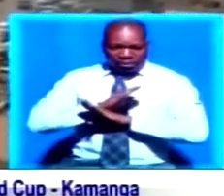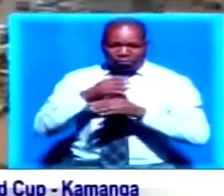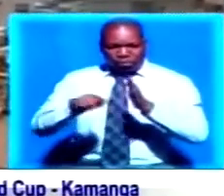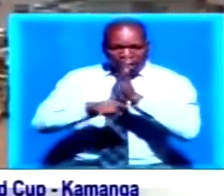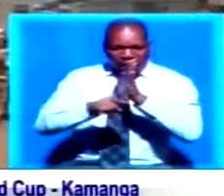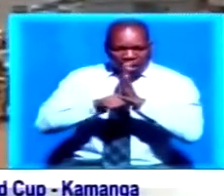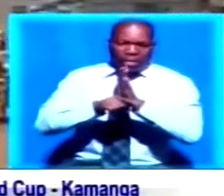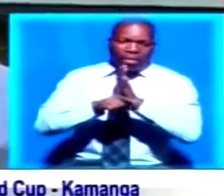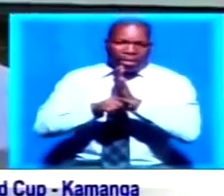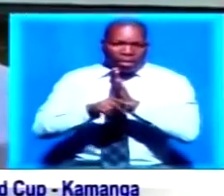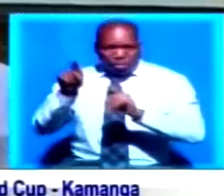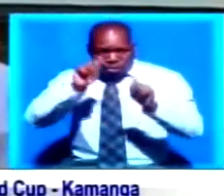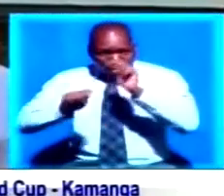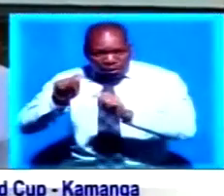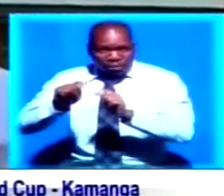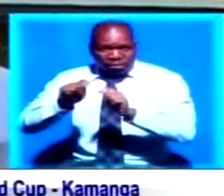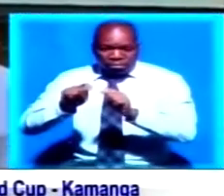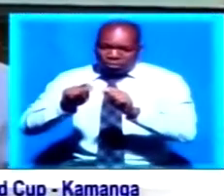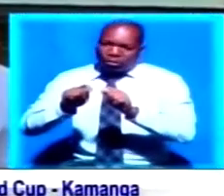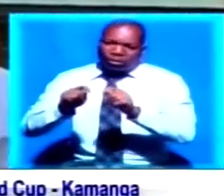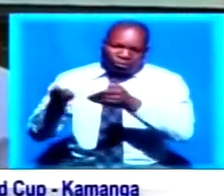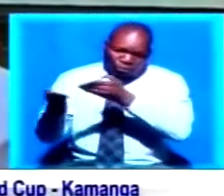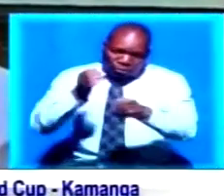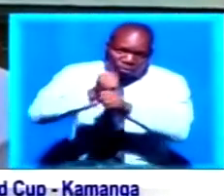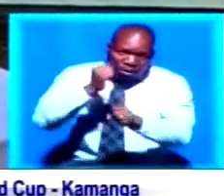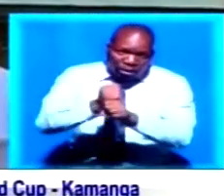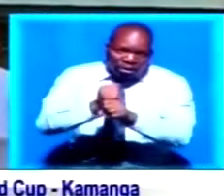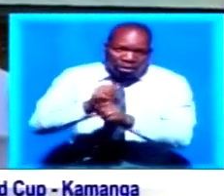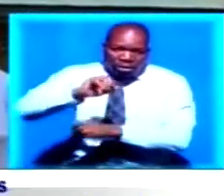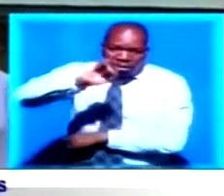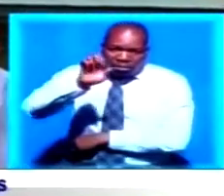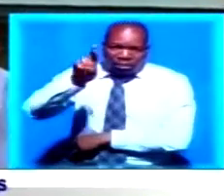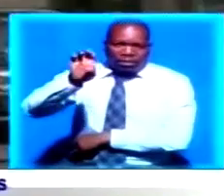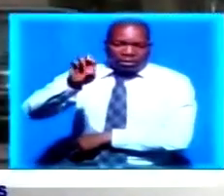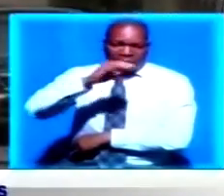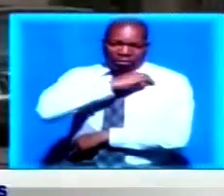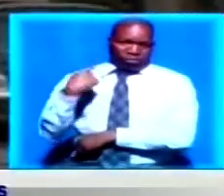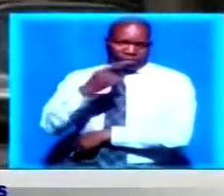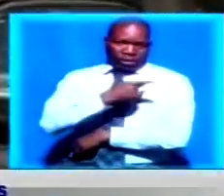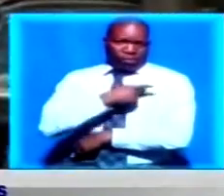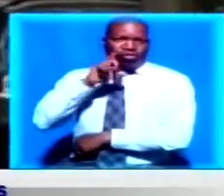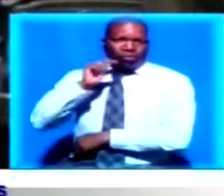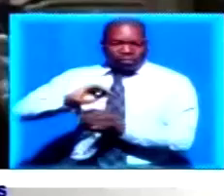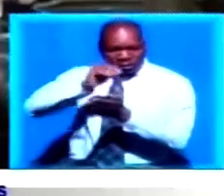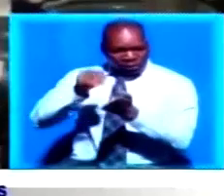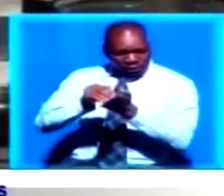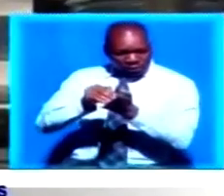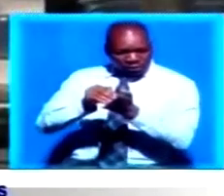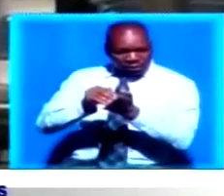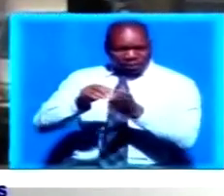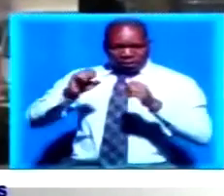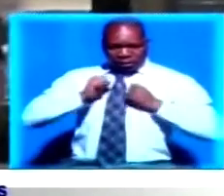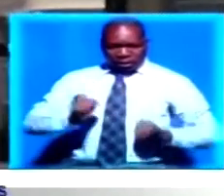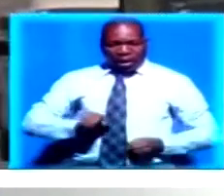being a major employer. The new Member of Parliament for Livingstone, Matthews Ajere, feels giving the tourist capital a tax-free zone status